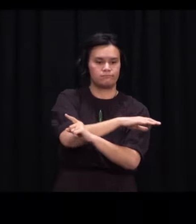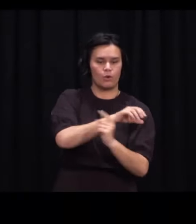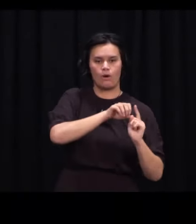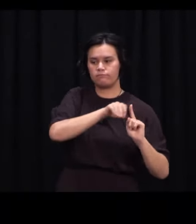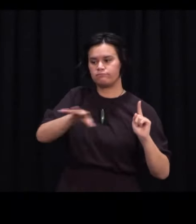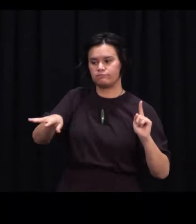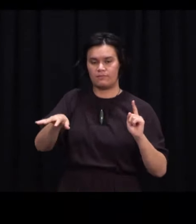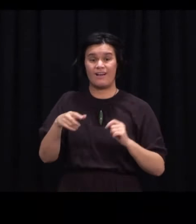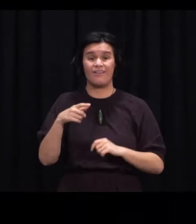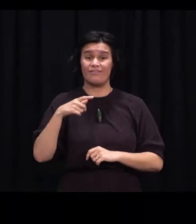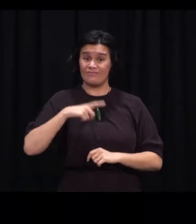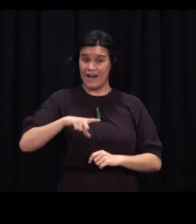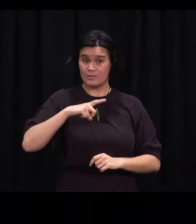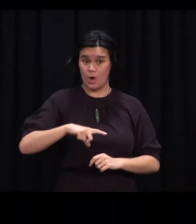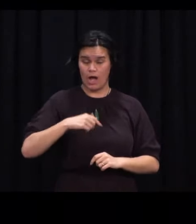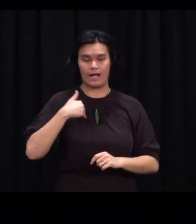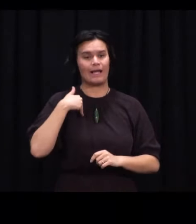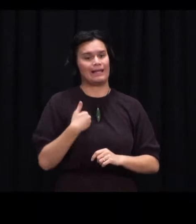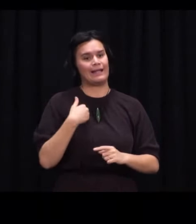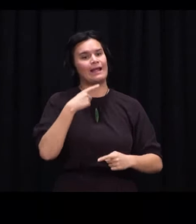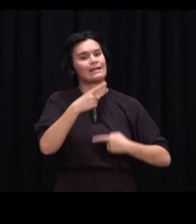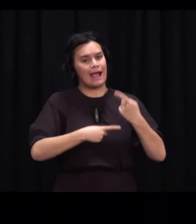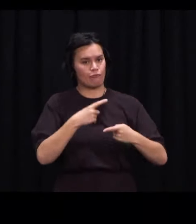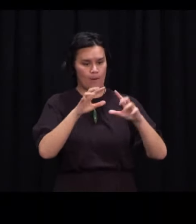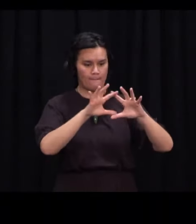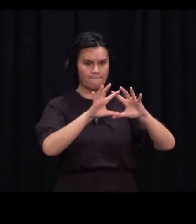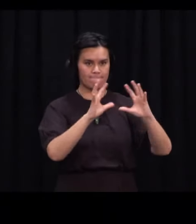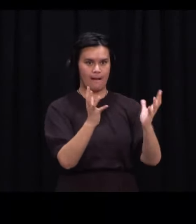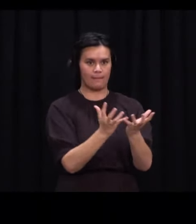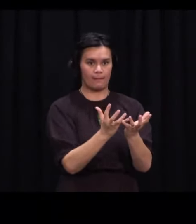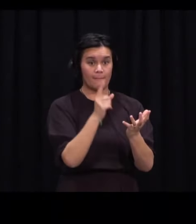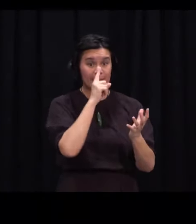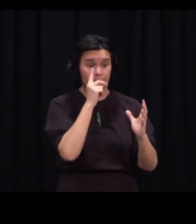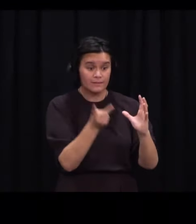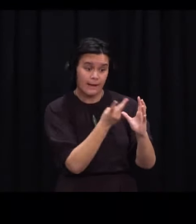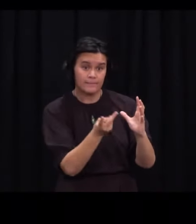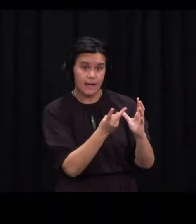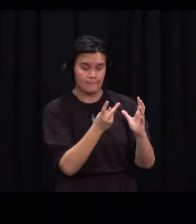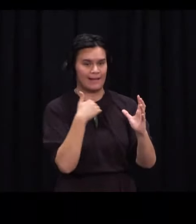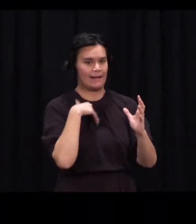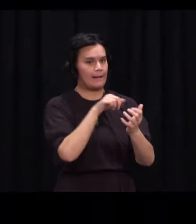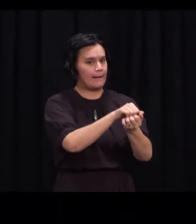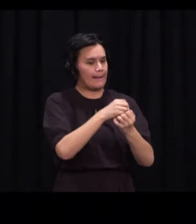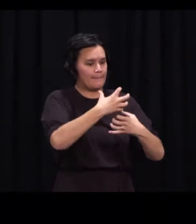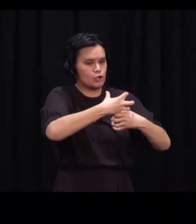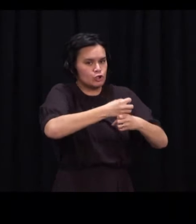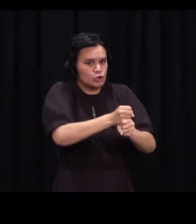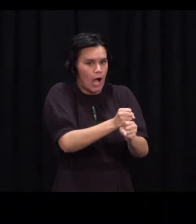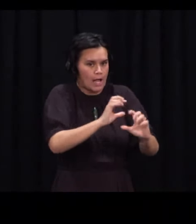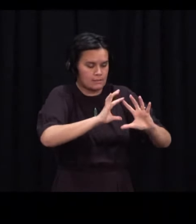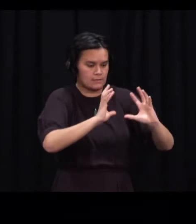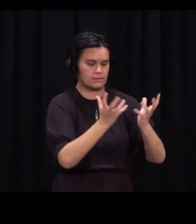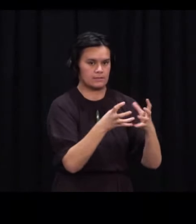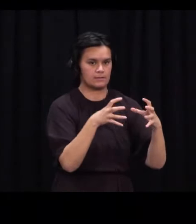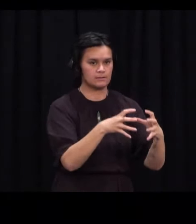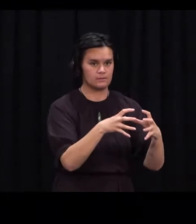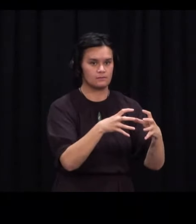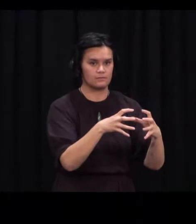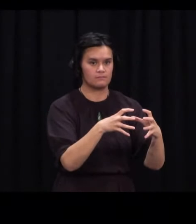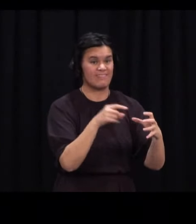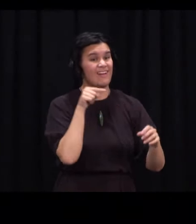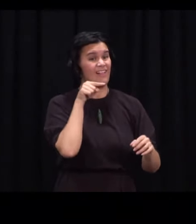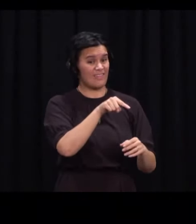must continue to be to keep bubbles tight. This is key. And all of these features are part of